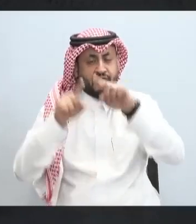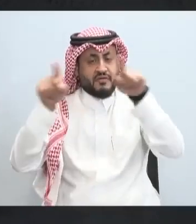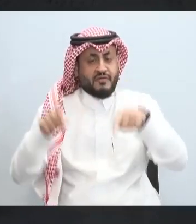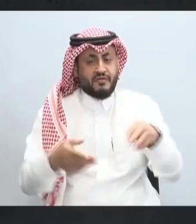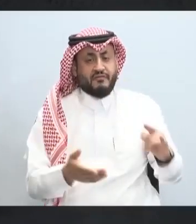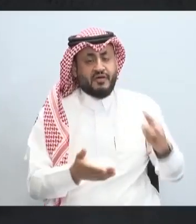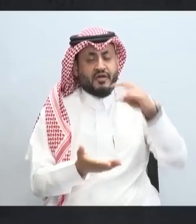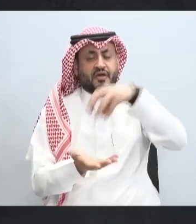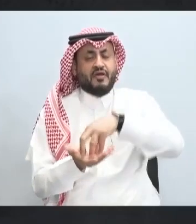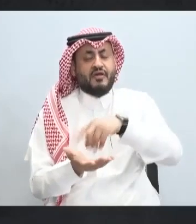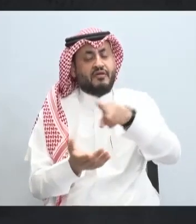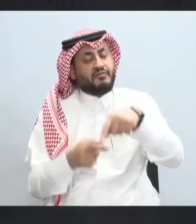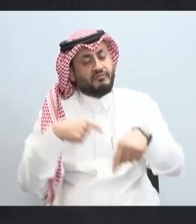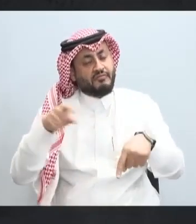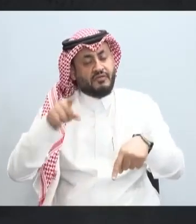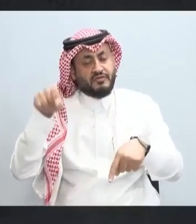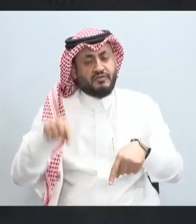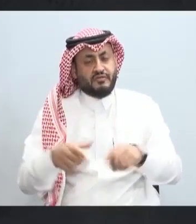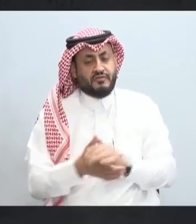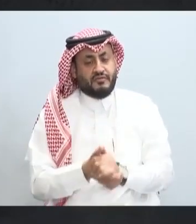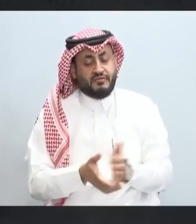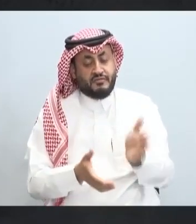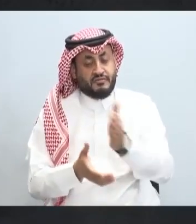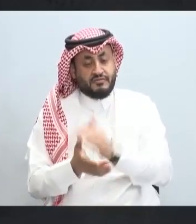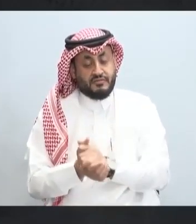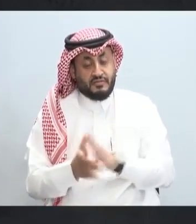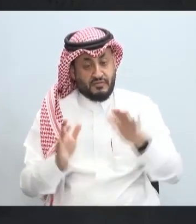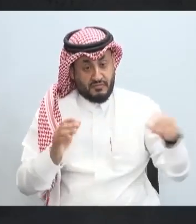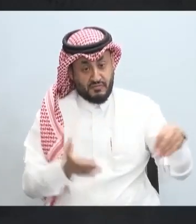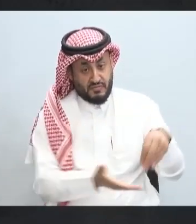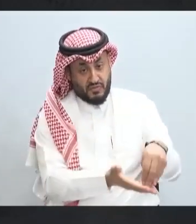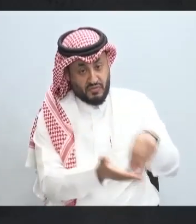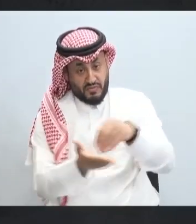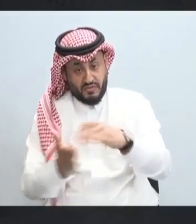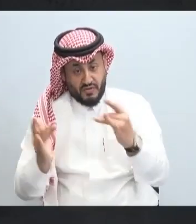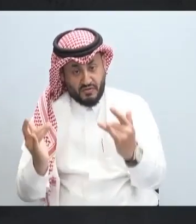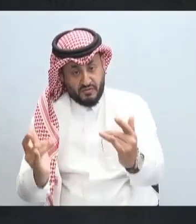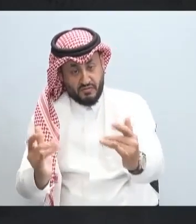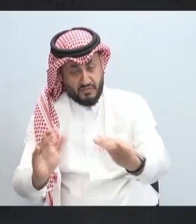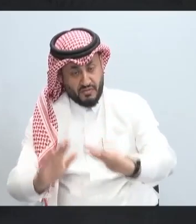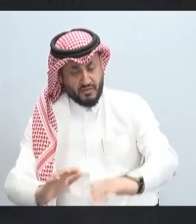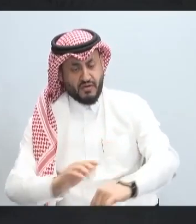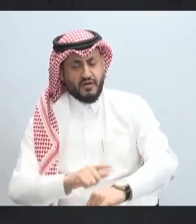we can ask the question. And also, after we're moving from the flight board